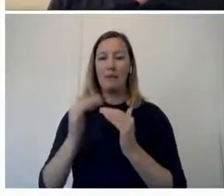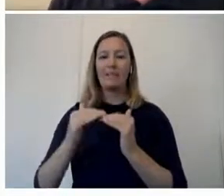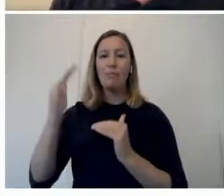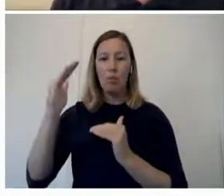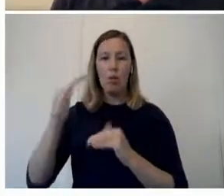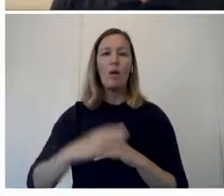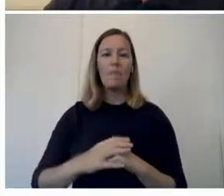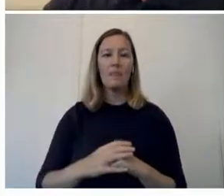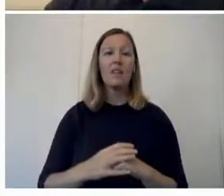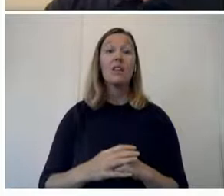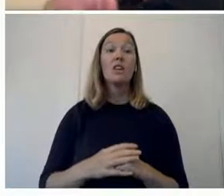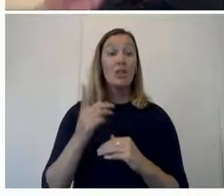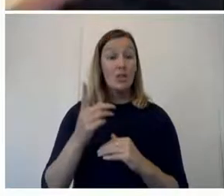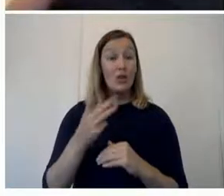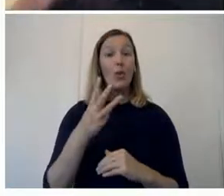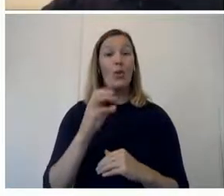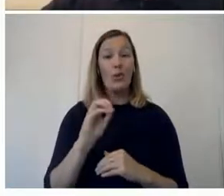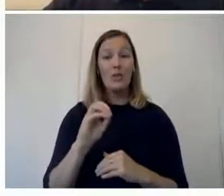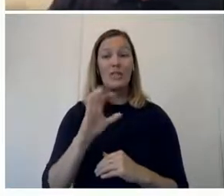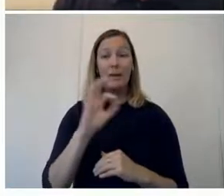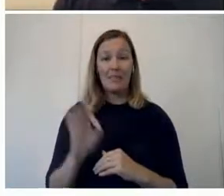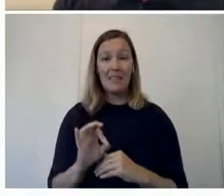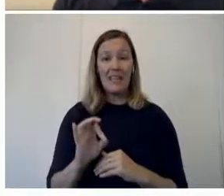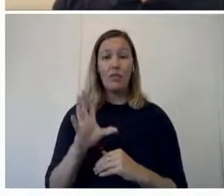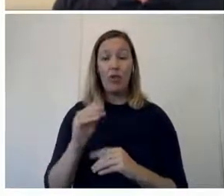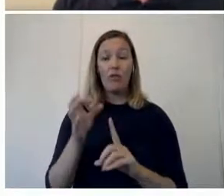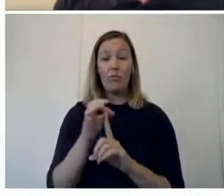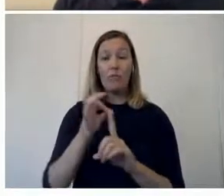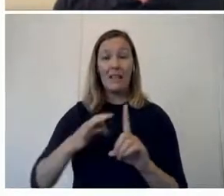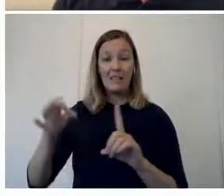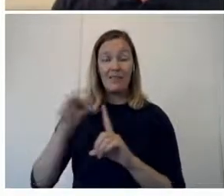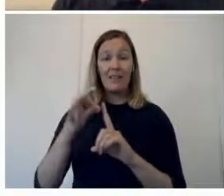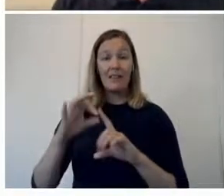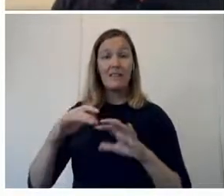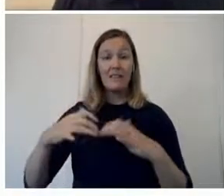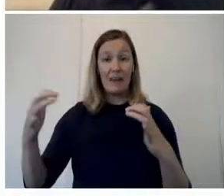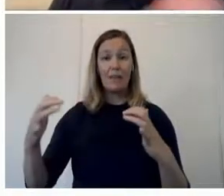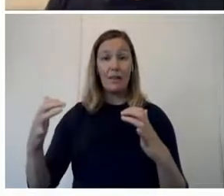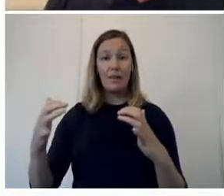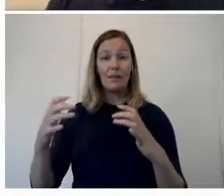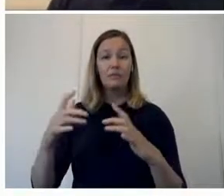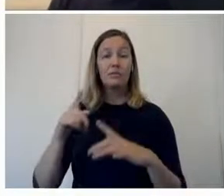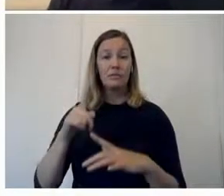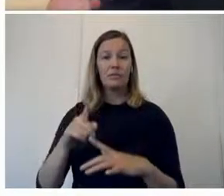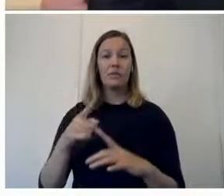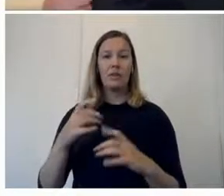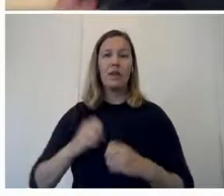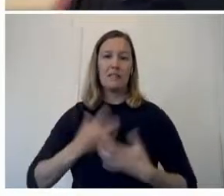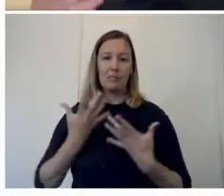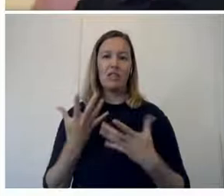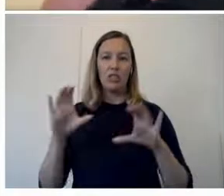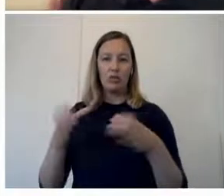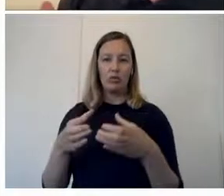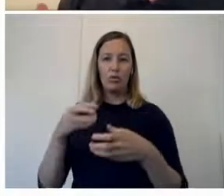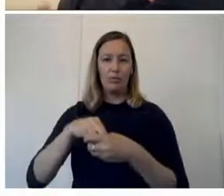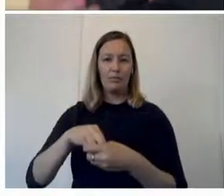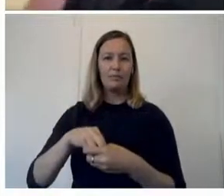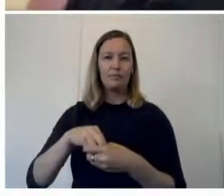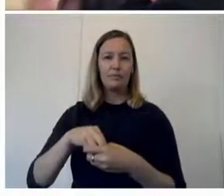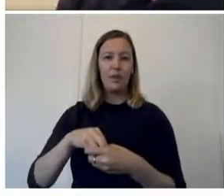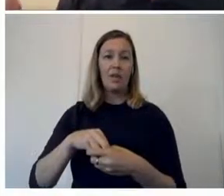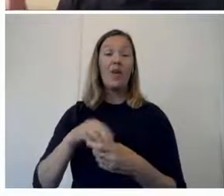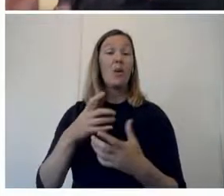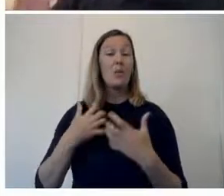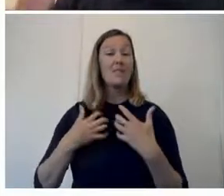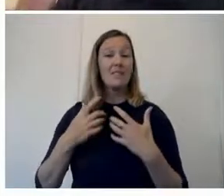30% of the entire Pasifika sample are expression. And it kind of makes sense because expression are the community people,